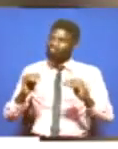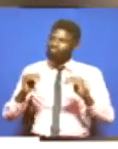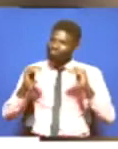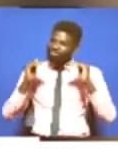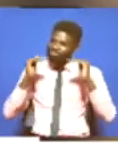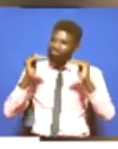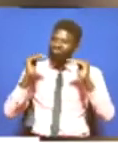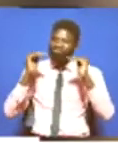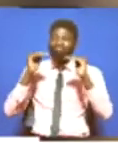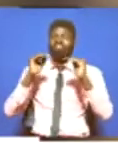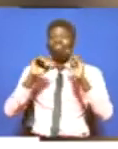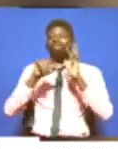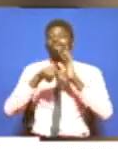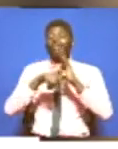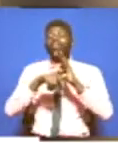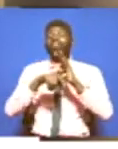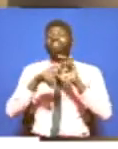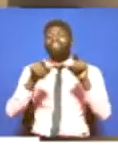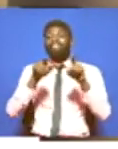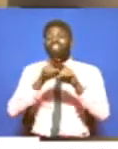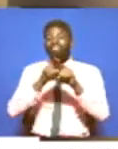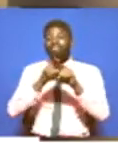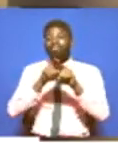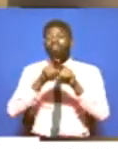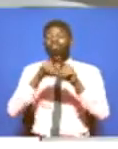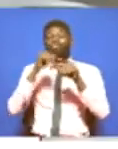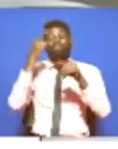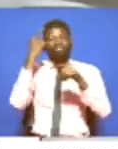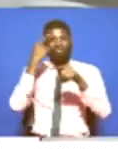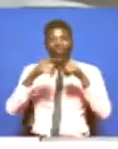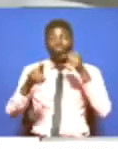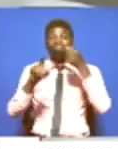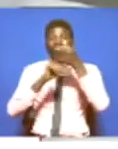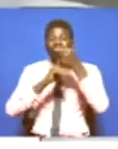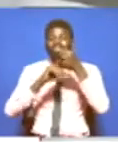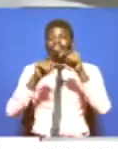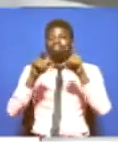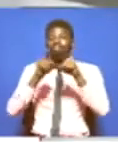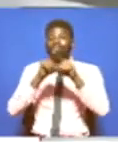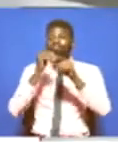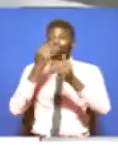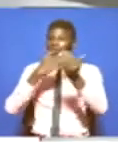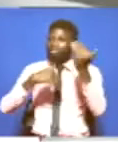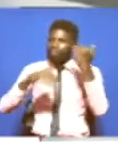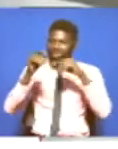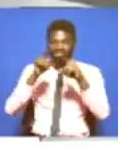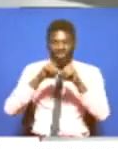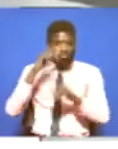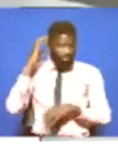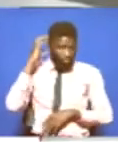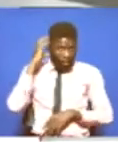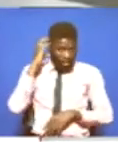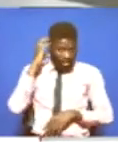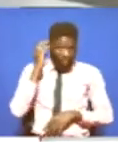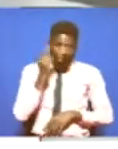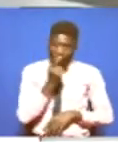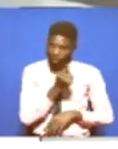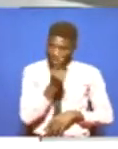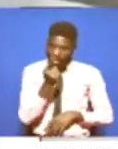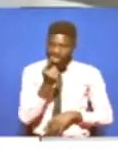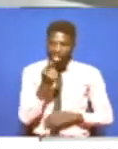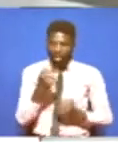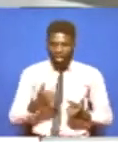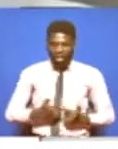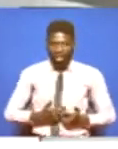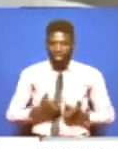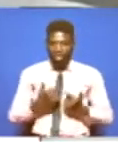6 and universities and colleges, is something that prepared me for life education that